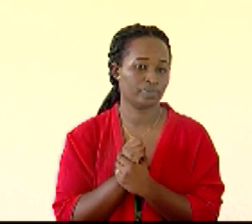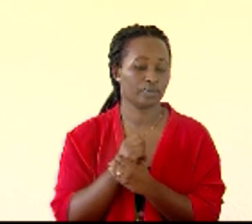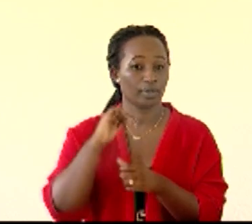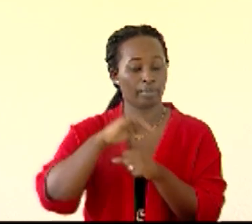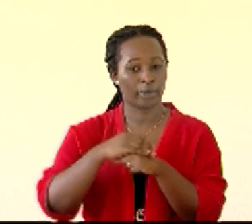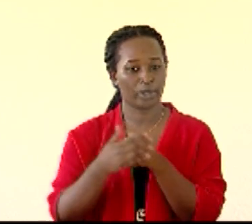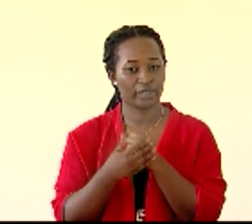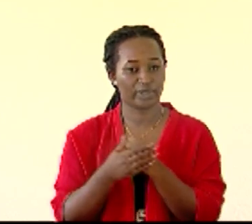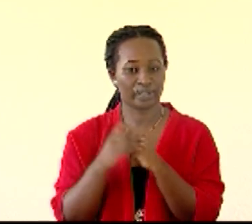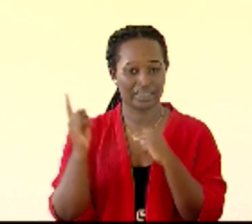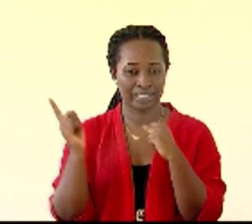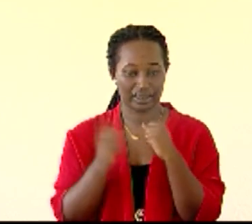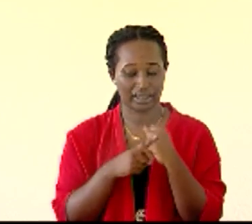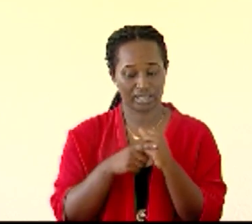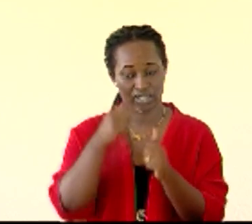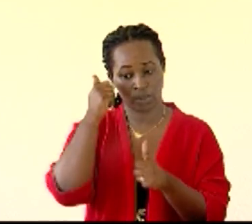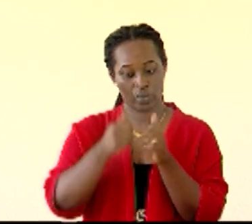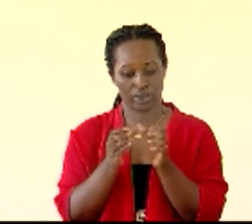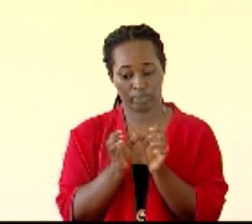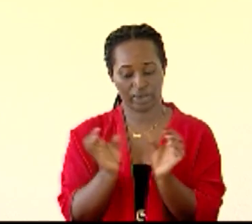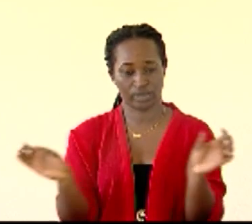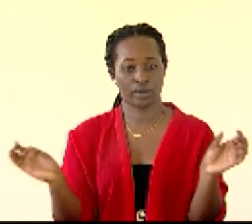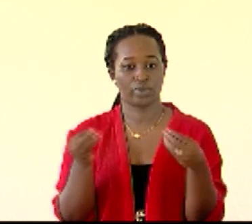produced as 6, which breaks down to give